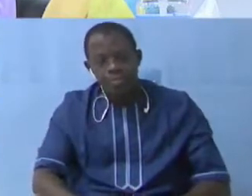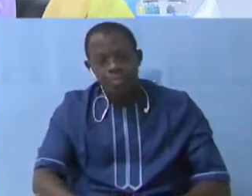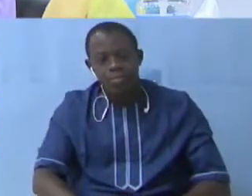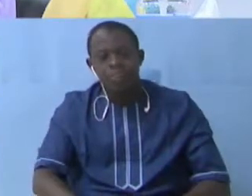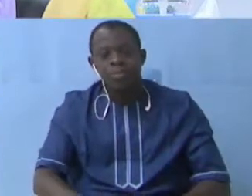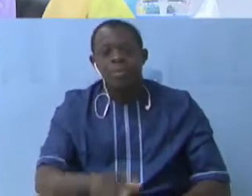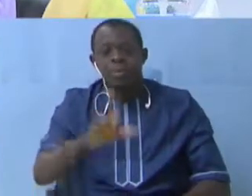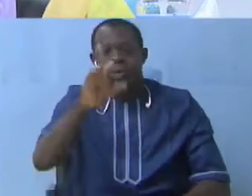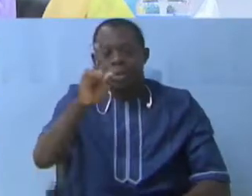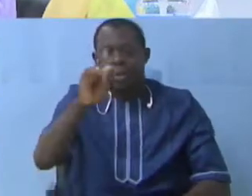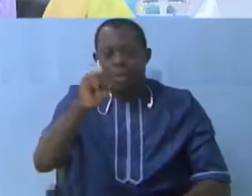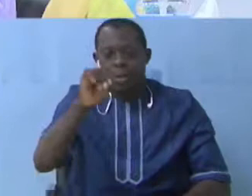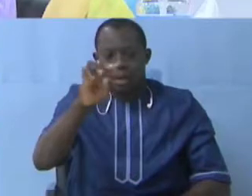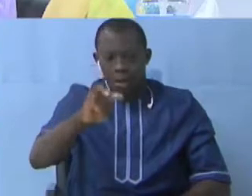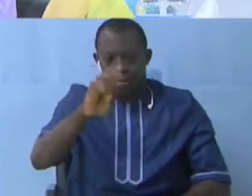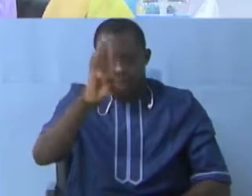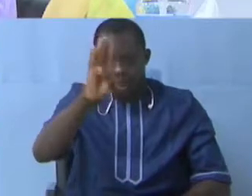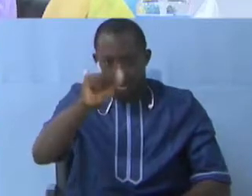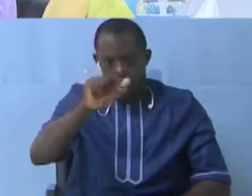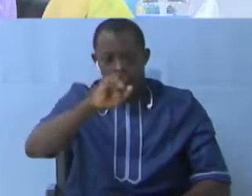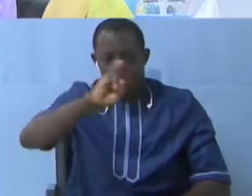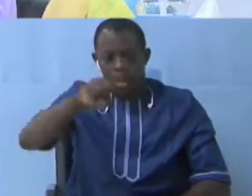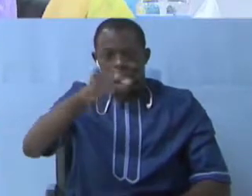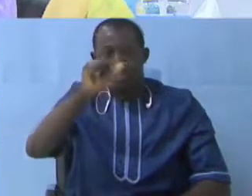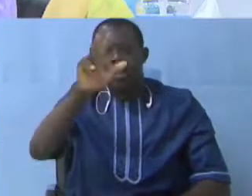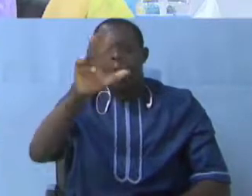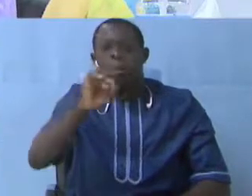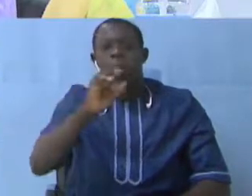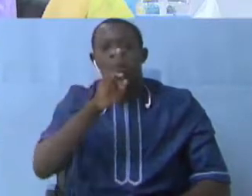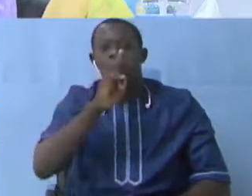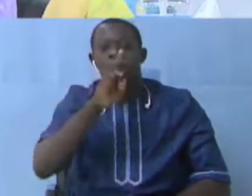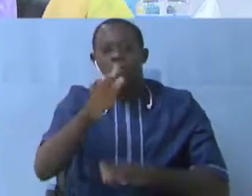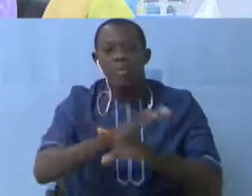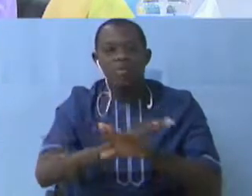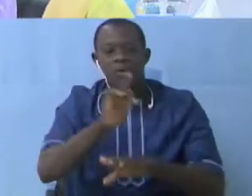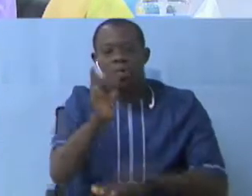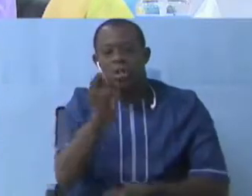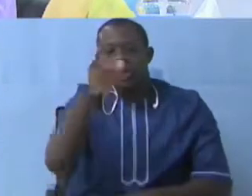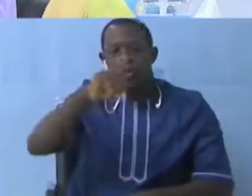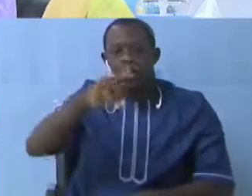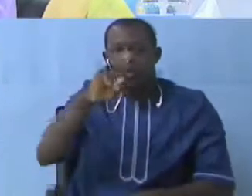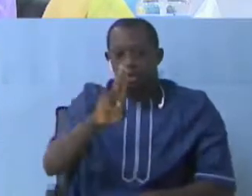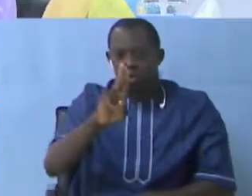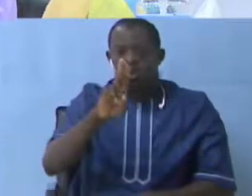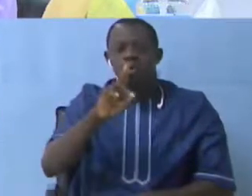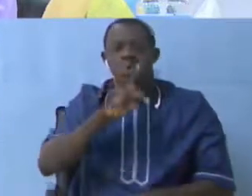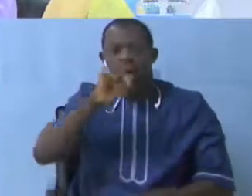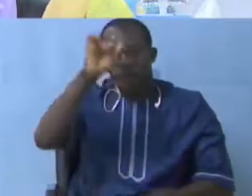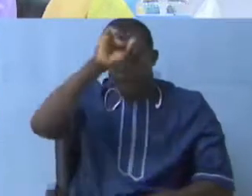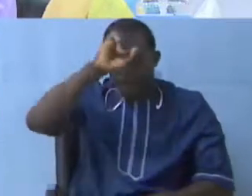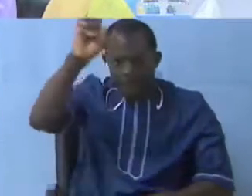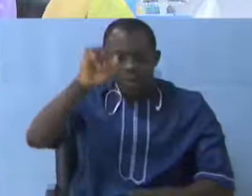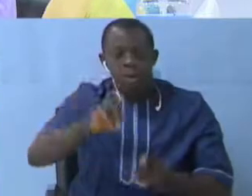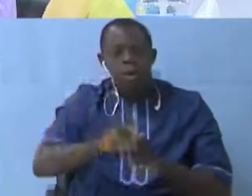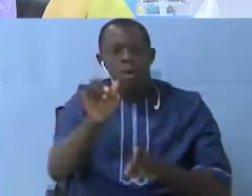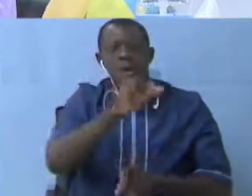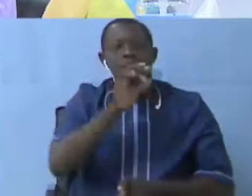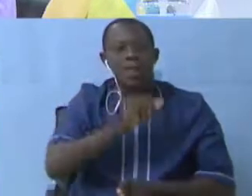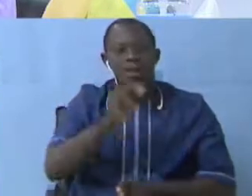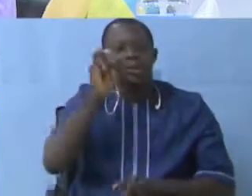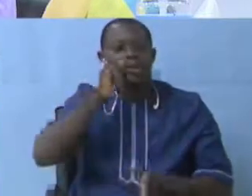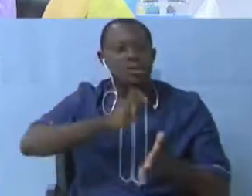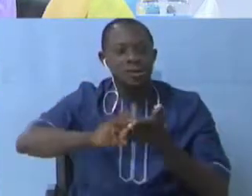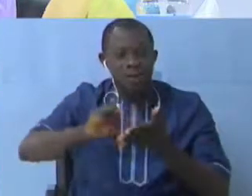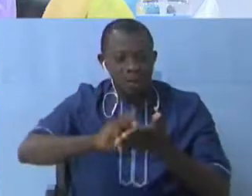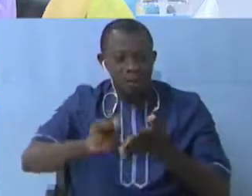Demba Jawo, and who was the president of the GPU at that time, and Mr. Panderi Mbai, who was the Secretary General,